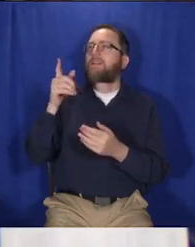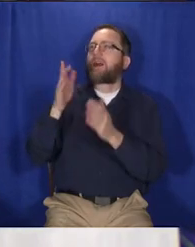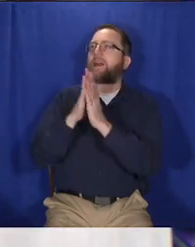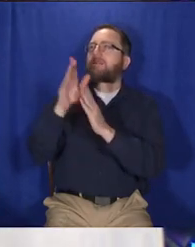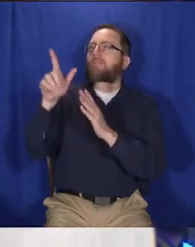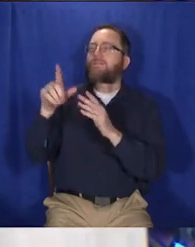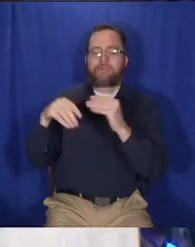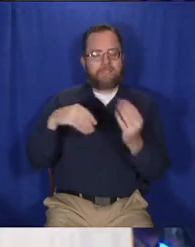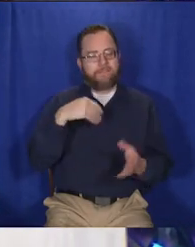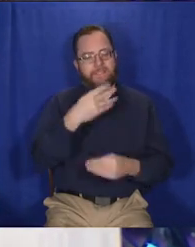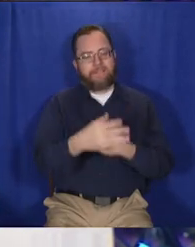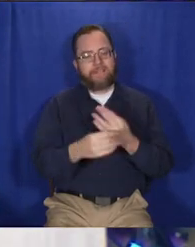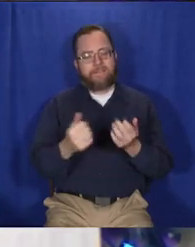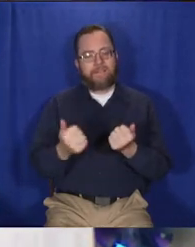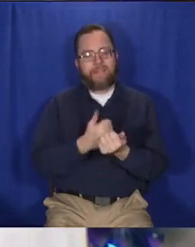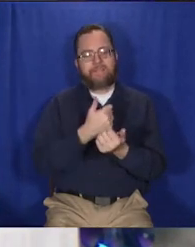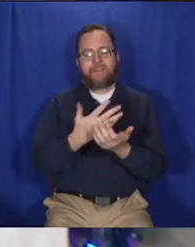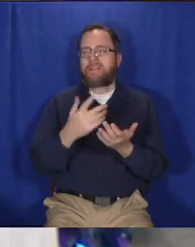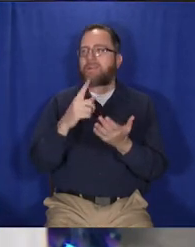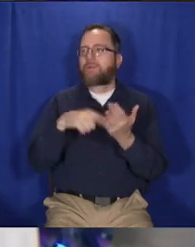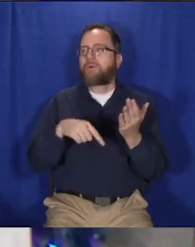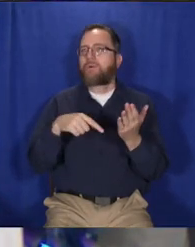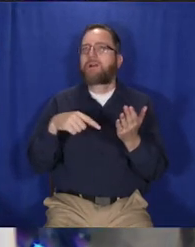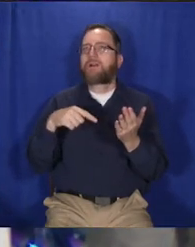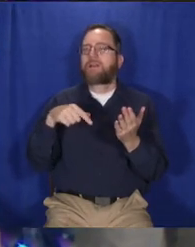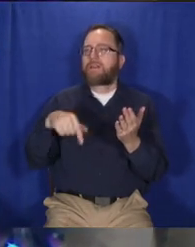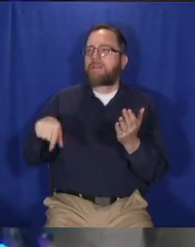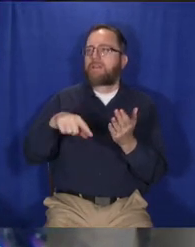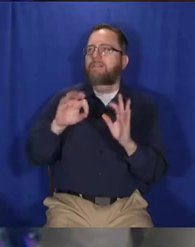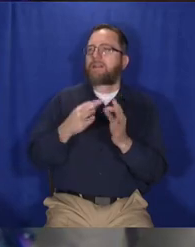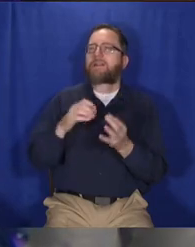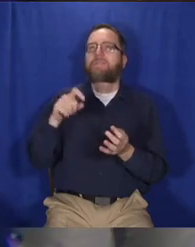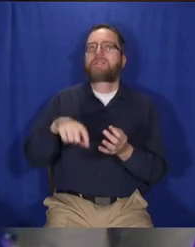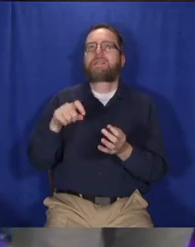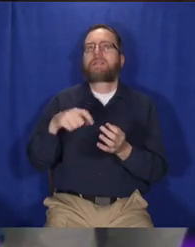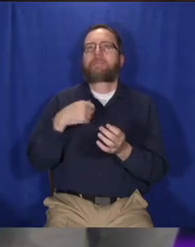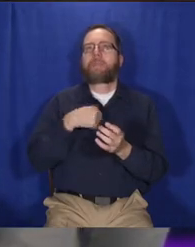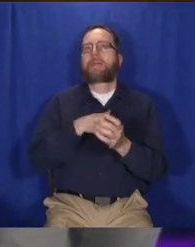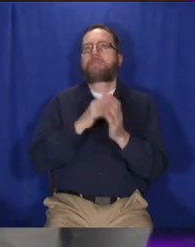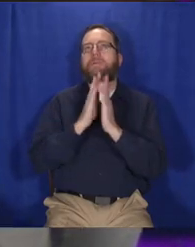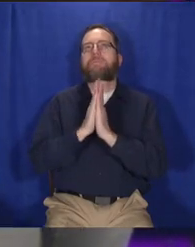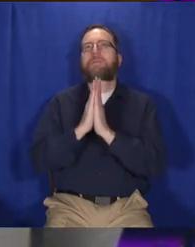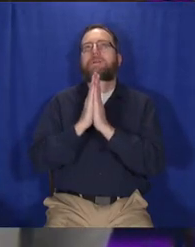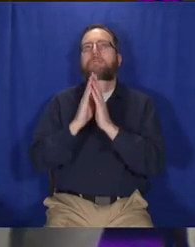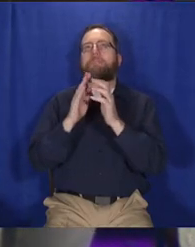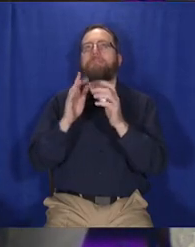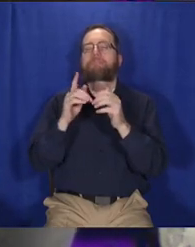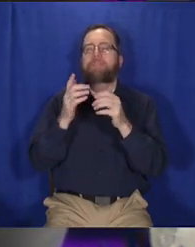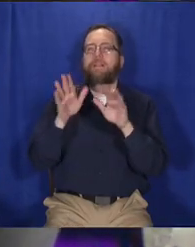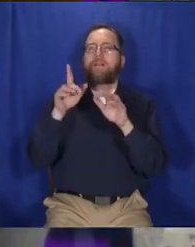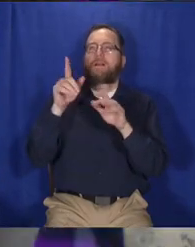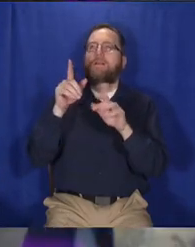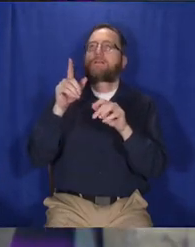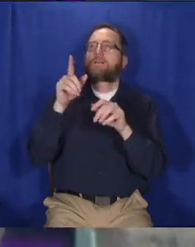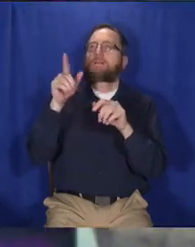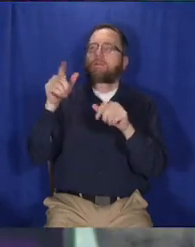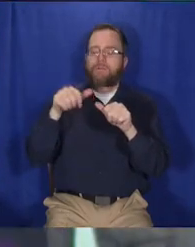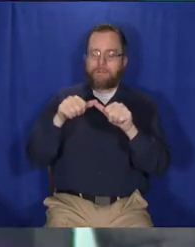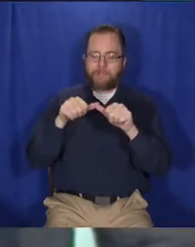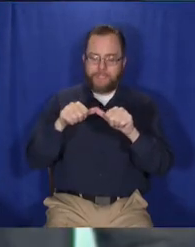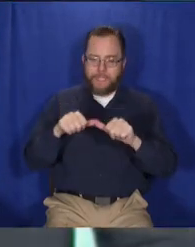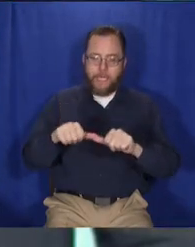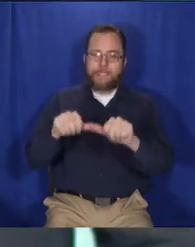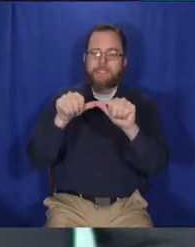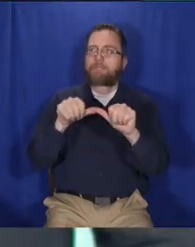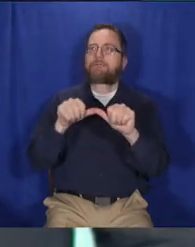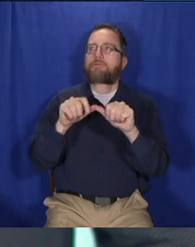according to your riches and glory in Christ Jesus, as we'll see in Philippians 4 today. Lord, we pray that you would continue to establish them as a